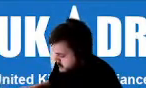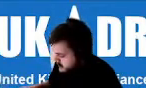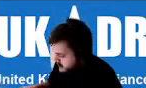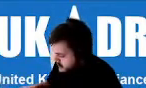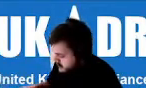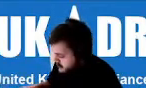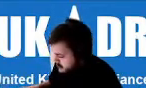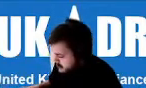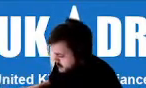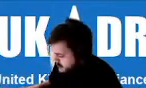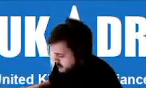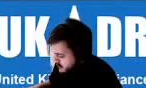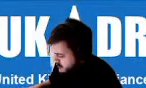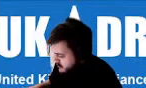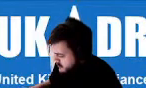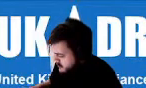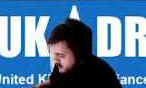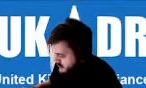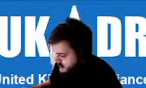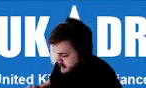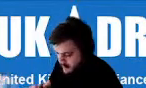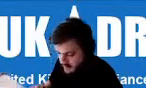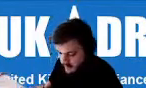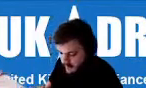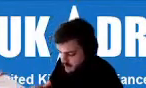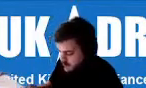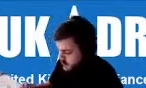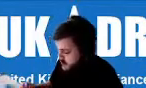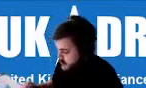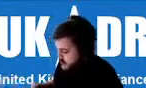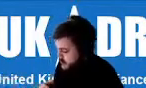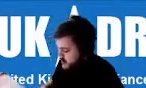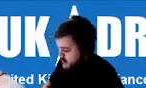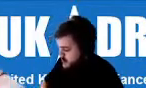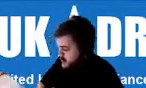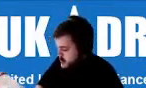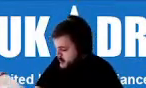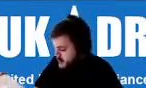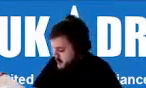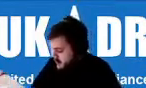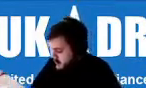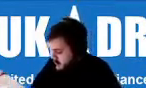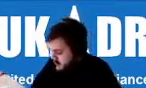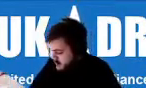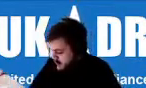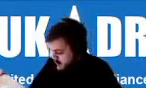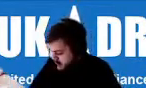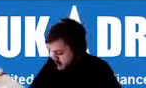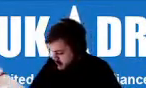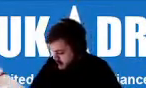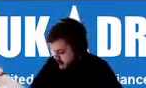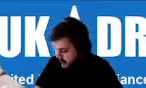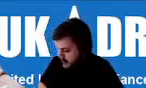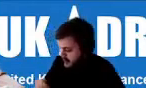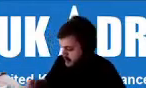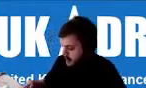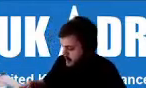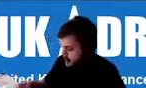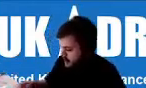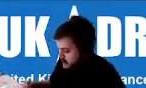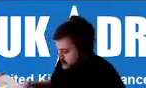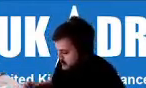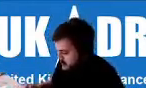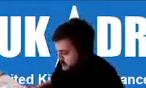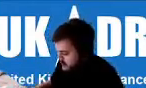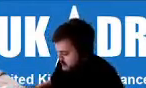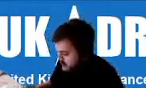and various parts of the world. What we need is to make that much more universal and really to push for the